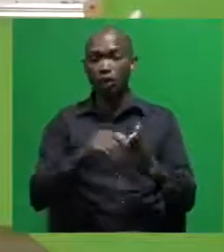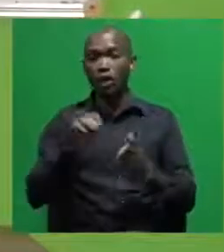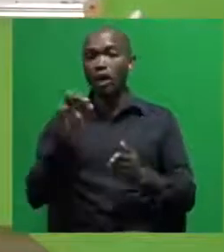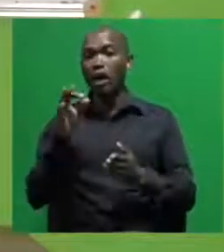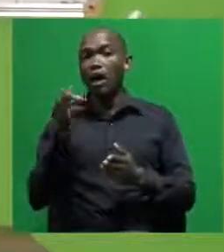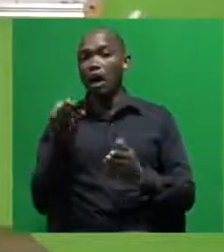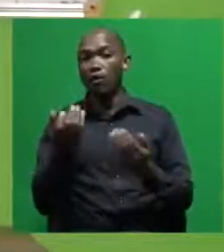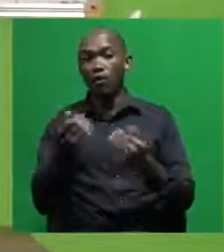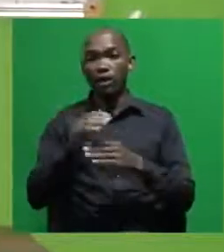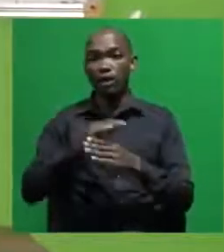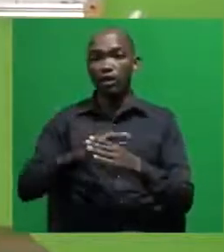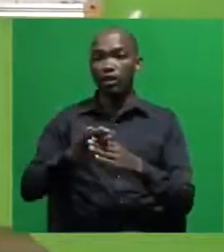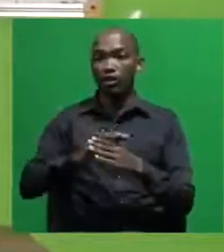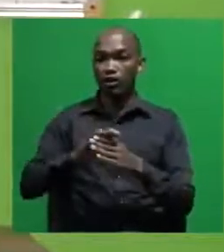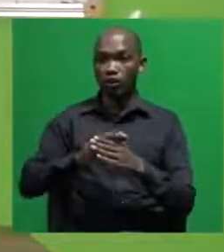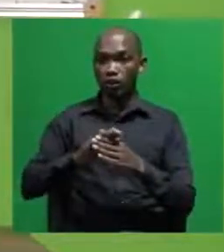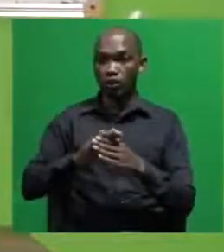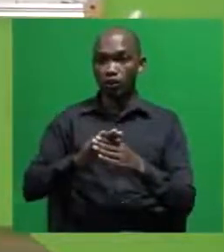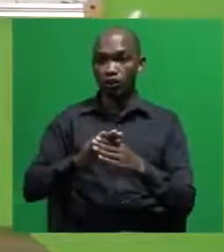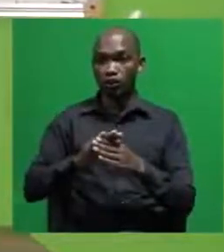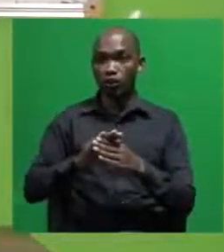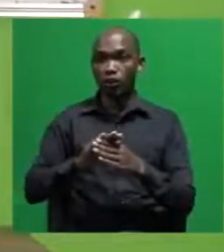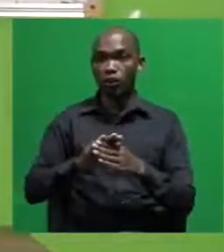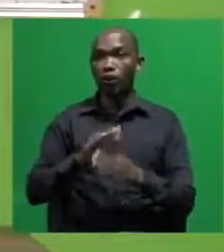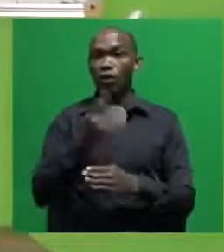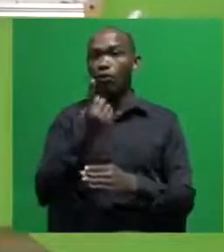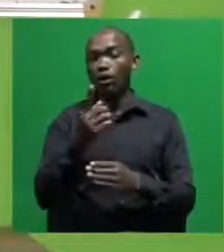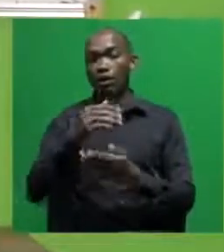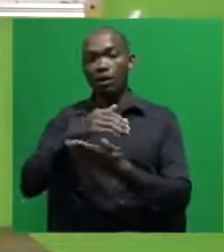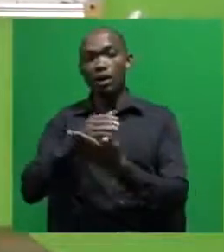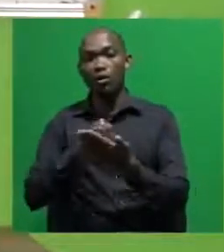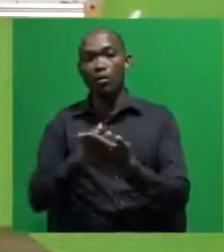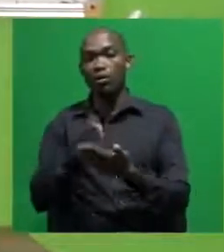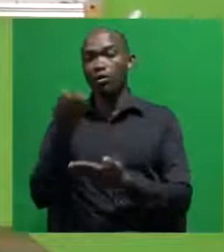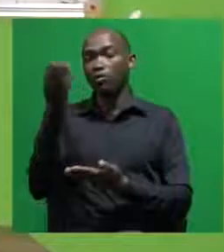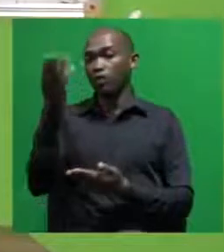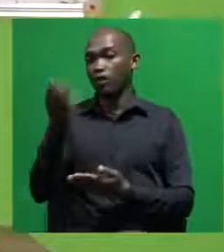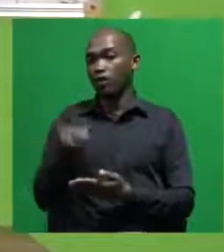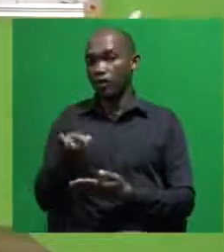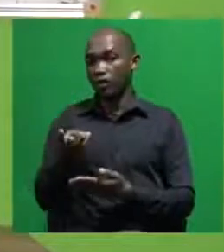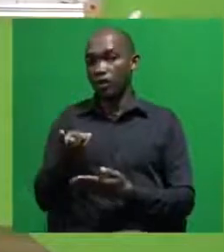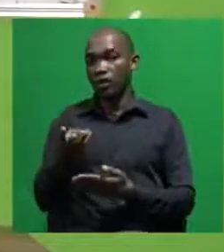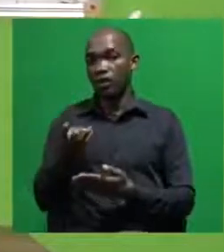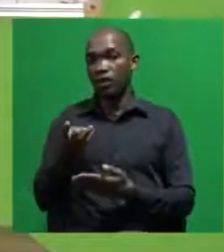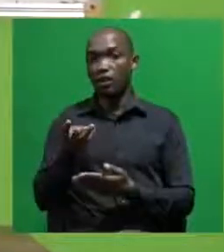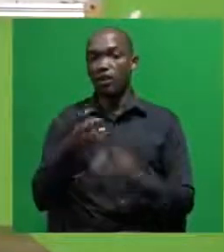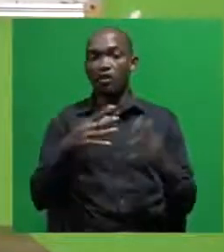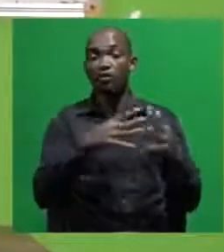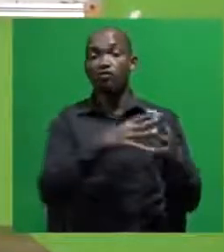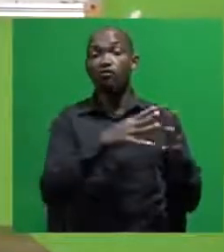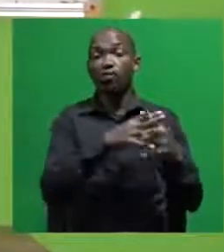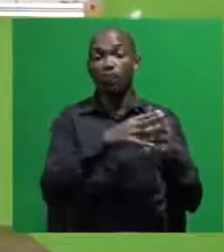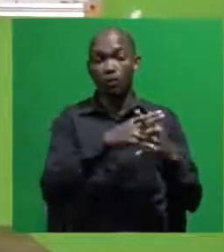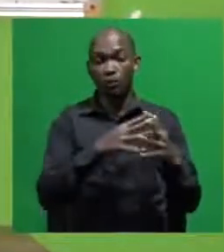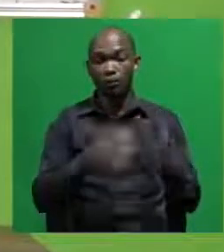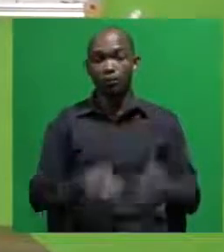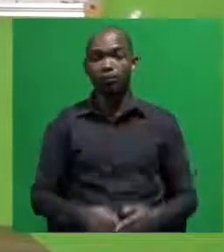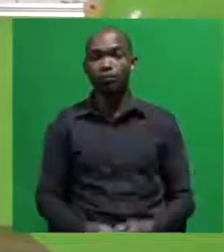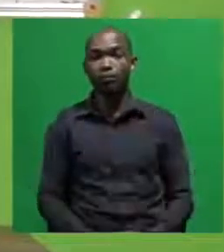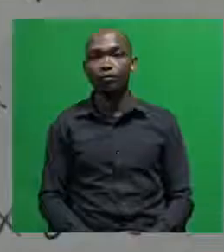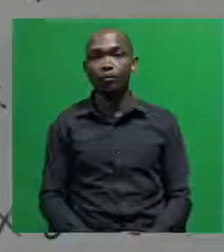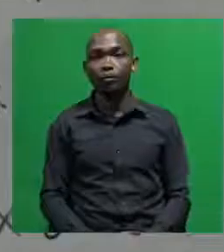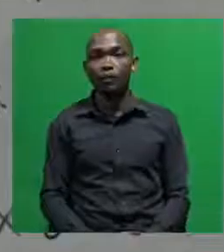on how can we use one among of the three formulas.